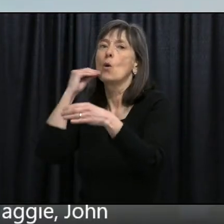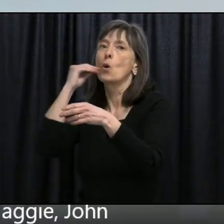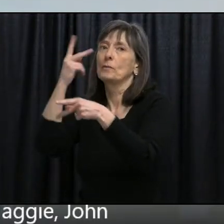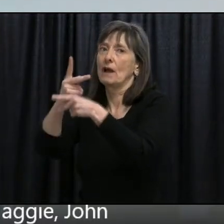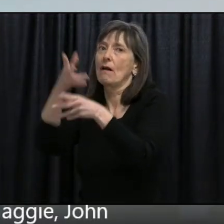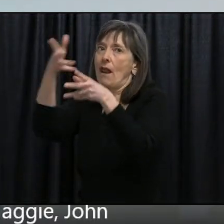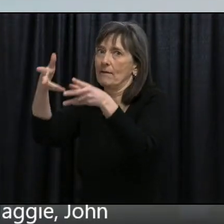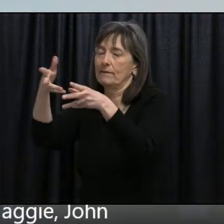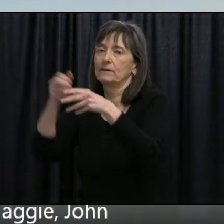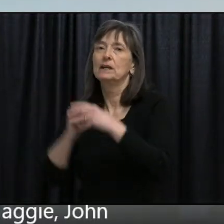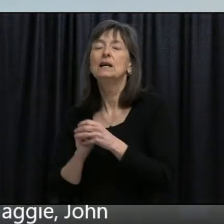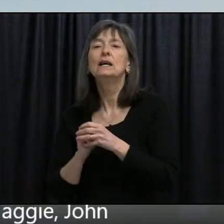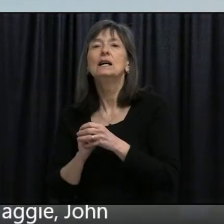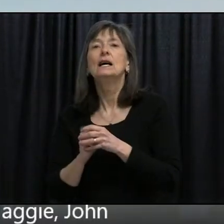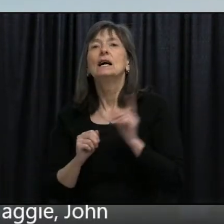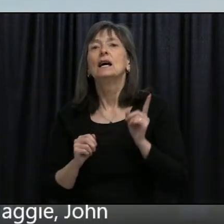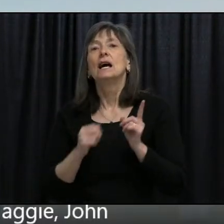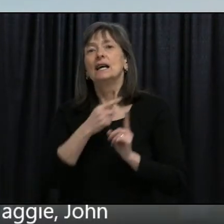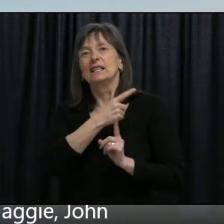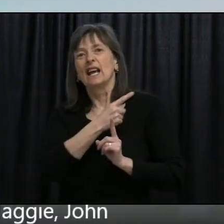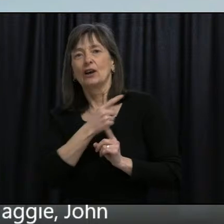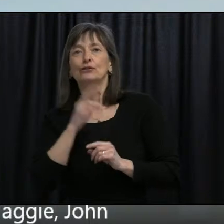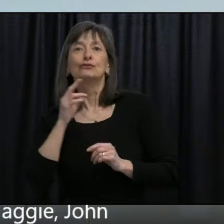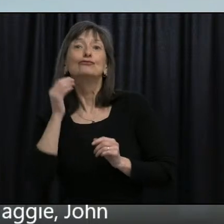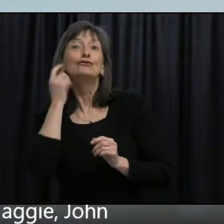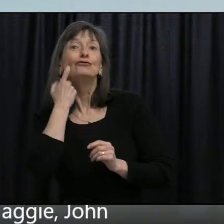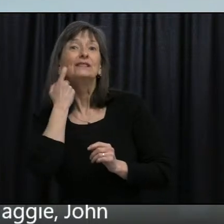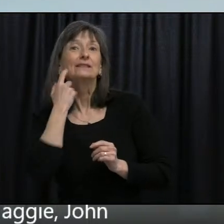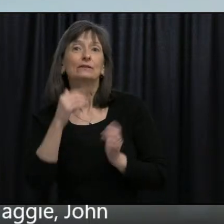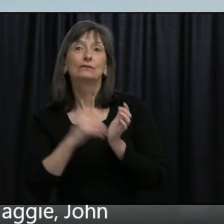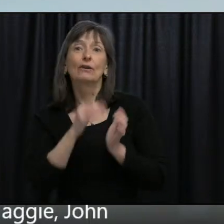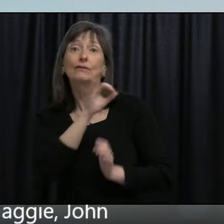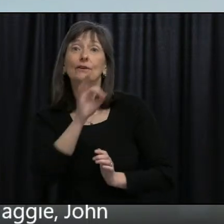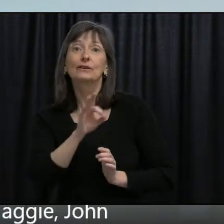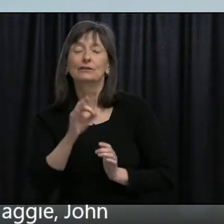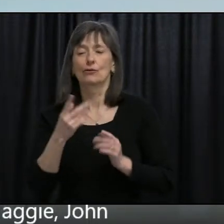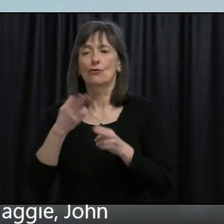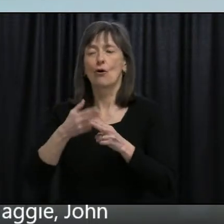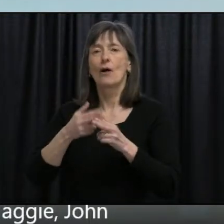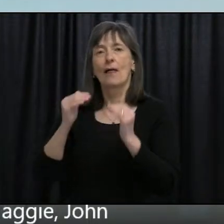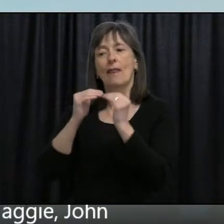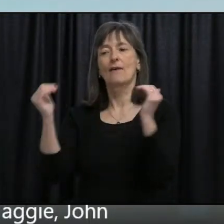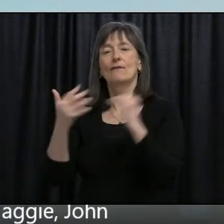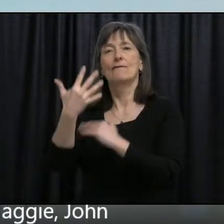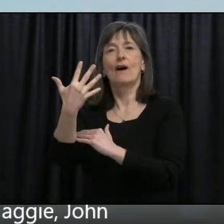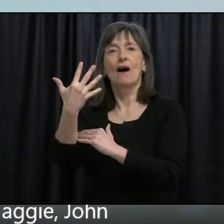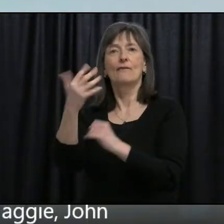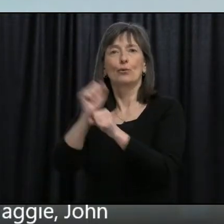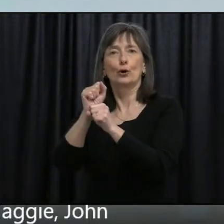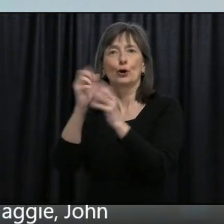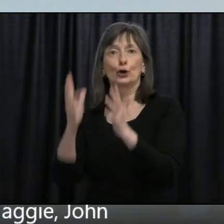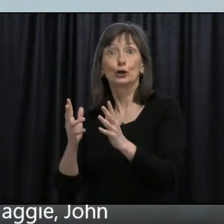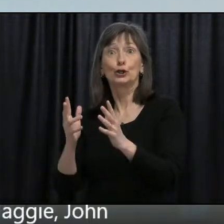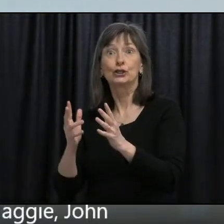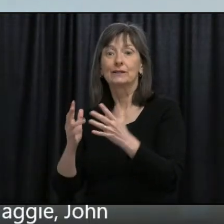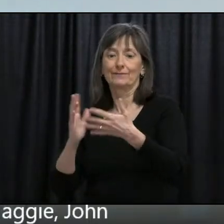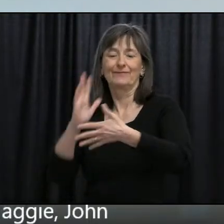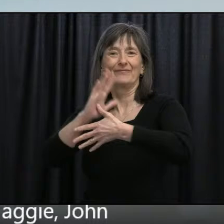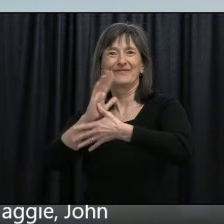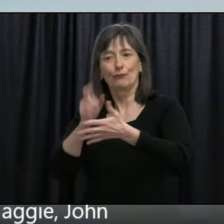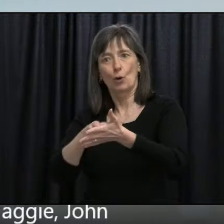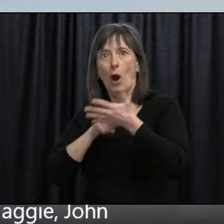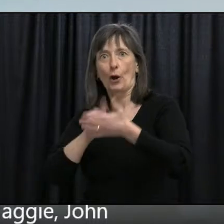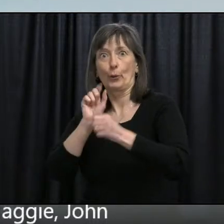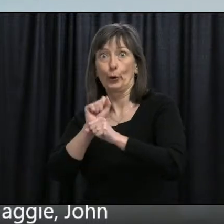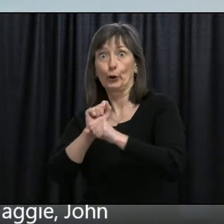what we're calling the level 5 workers, people who are obliged to go to work during level 5, and they will be the